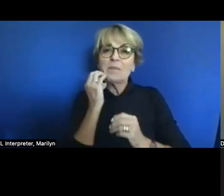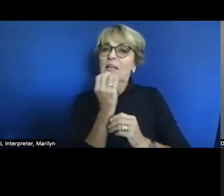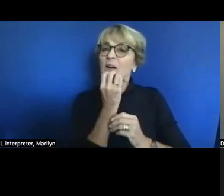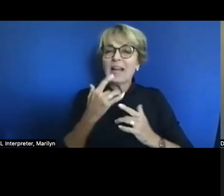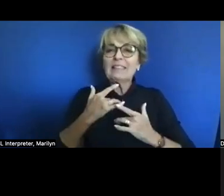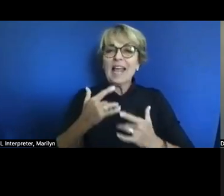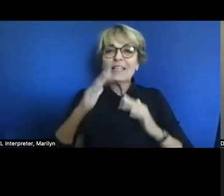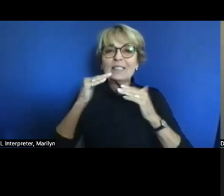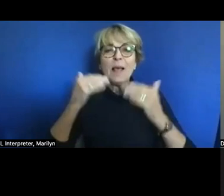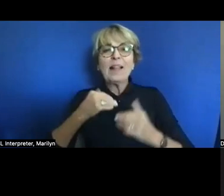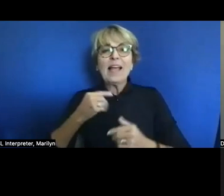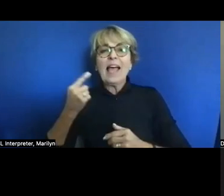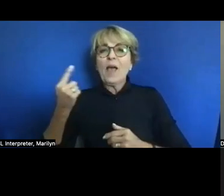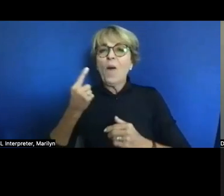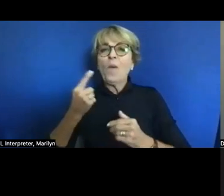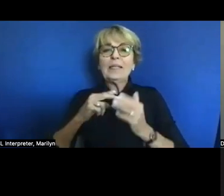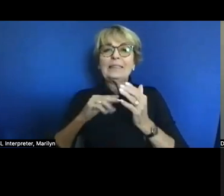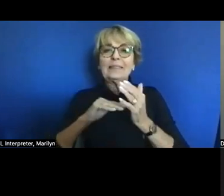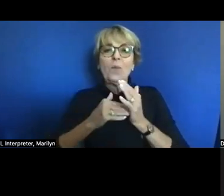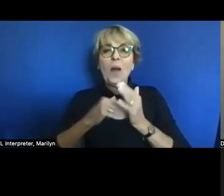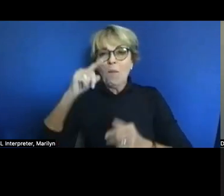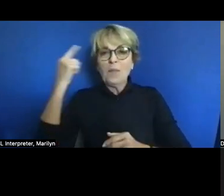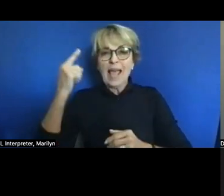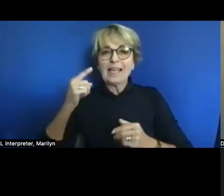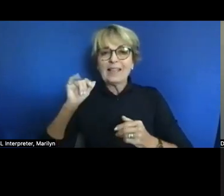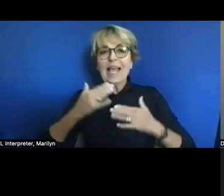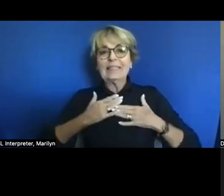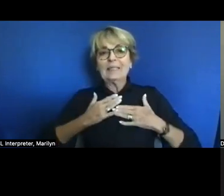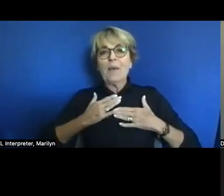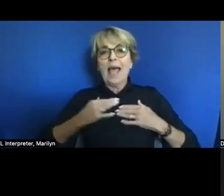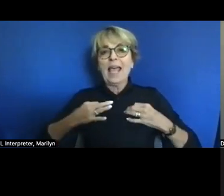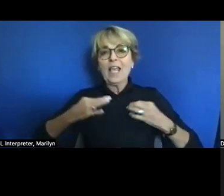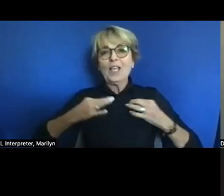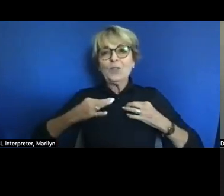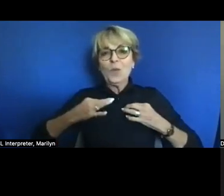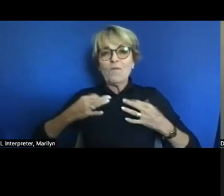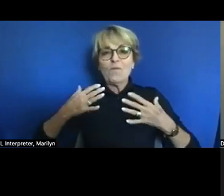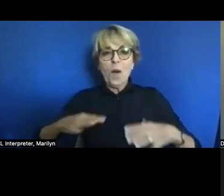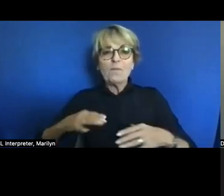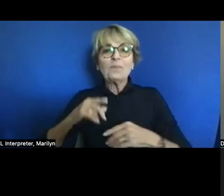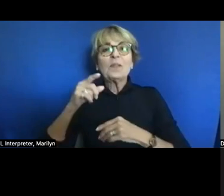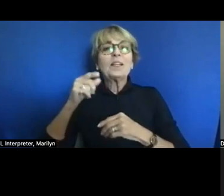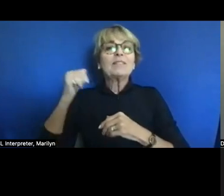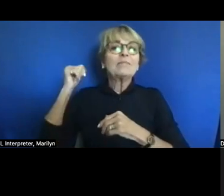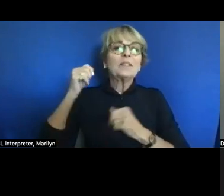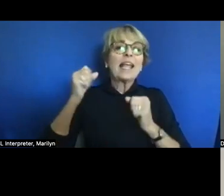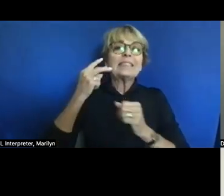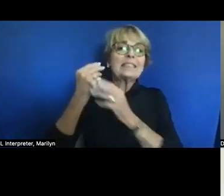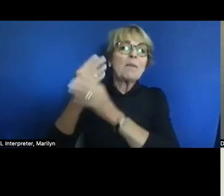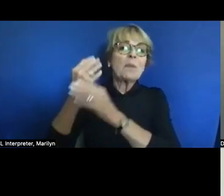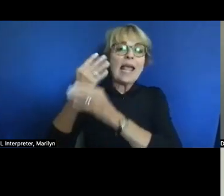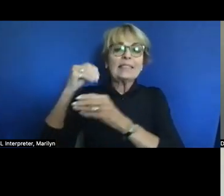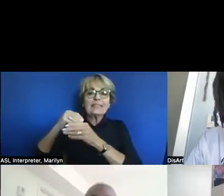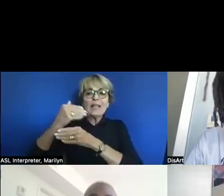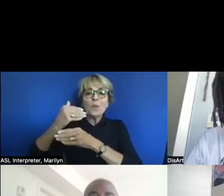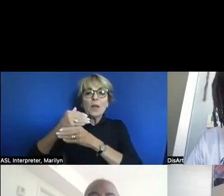wear black. Jerron knows this for the most part. That's my uniform. In the back, you can see some plants and a window and also a